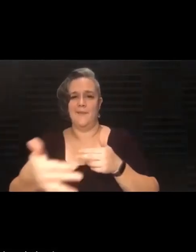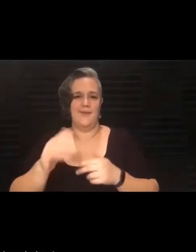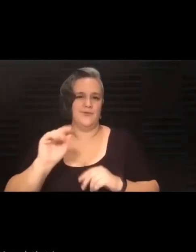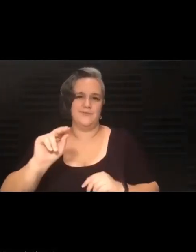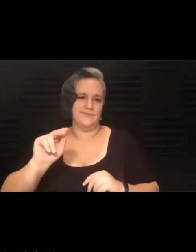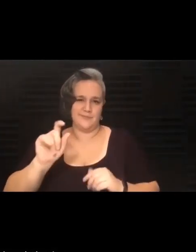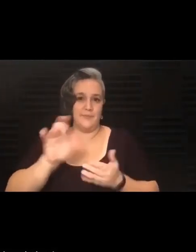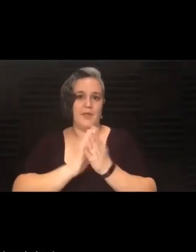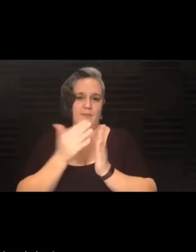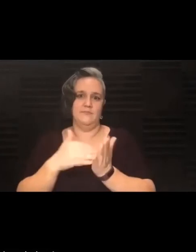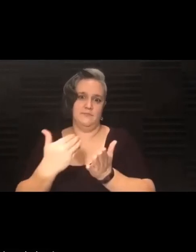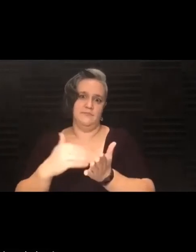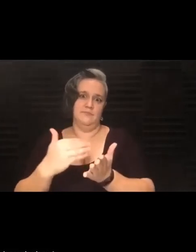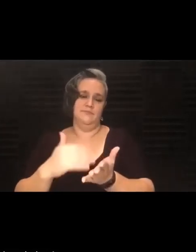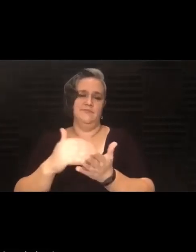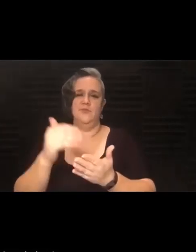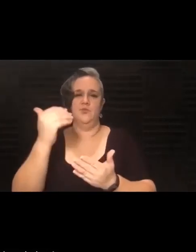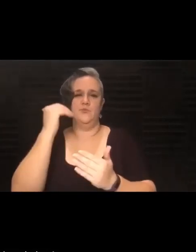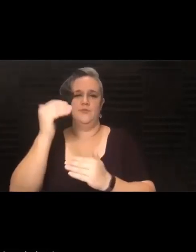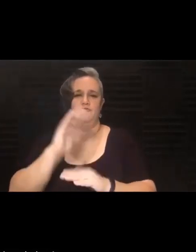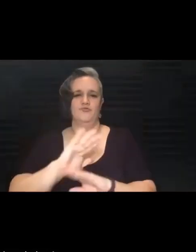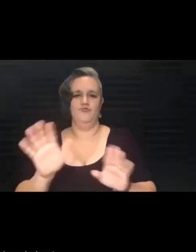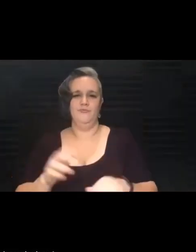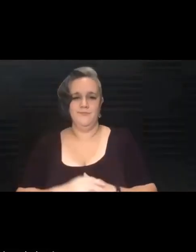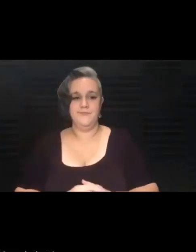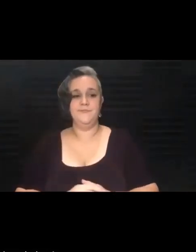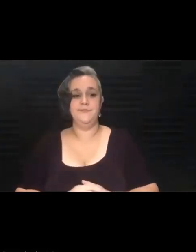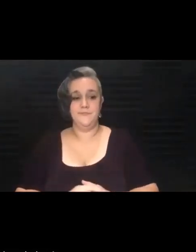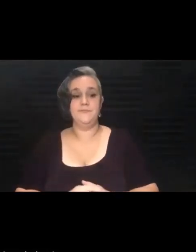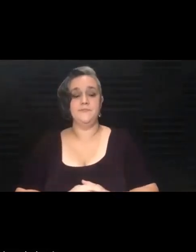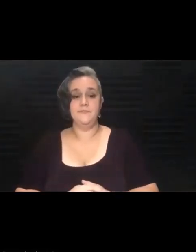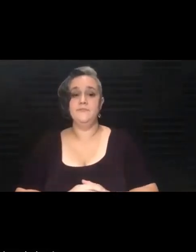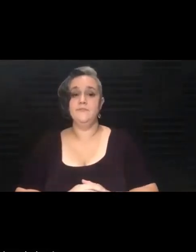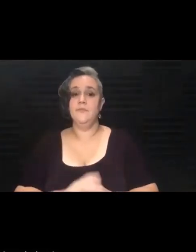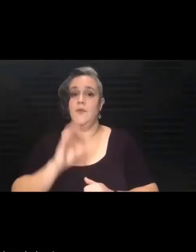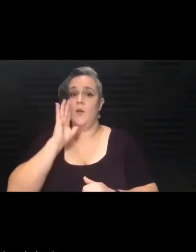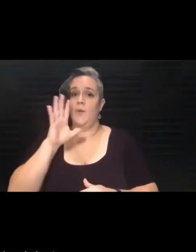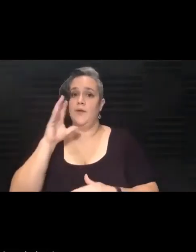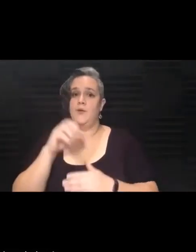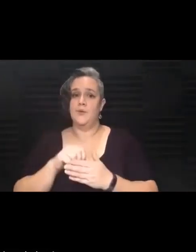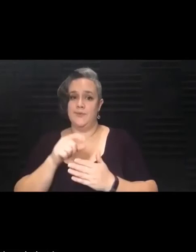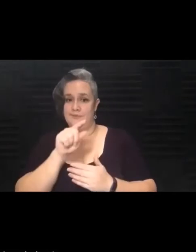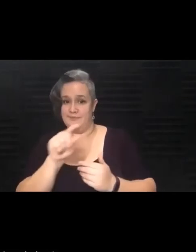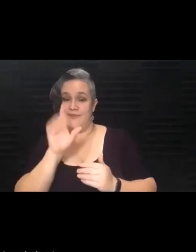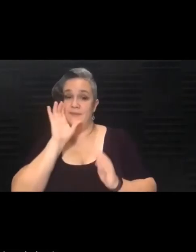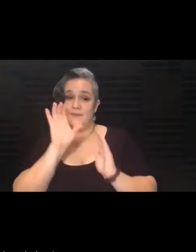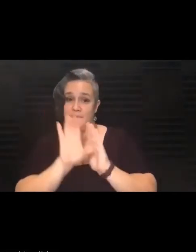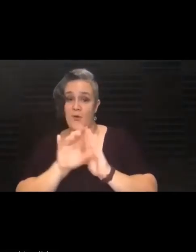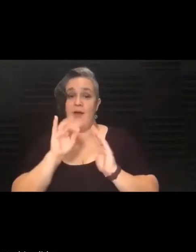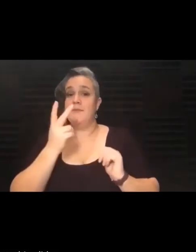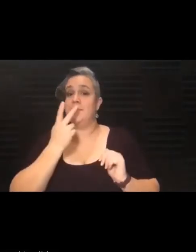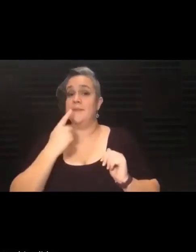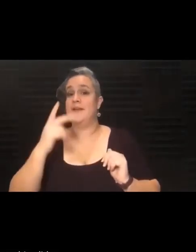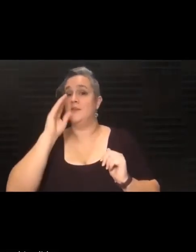just become repetitive. I will point out, though, that I have a photo here of a pink chrysanthemum in